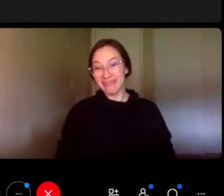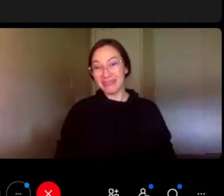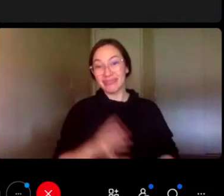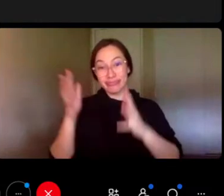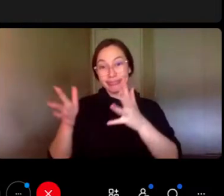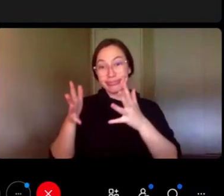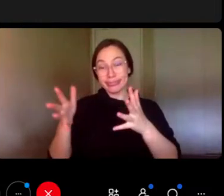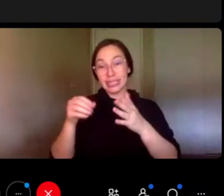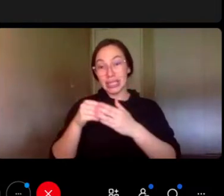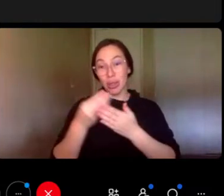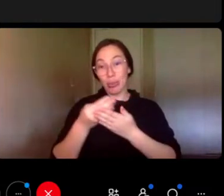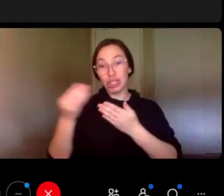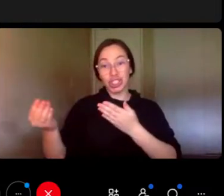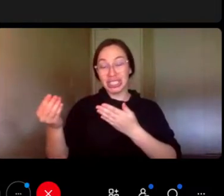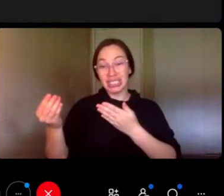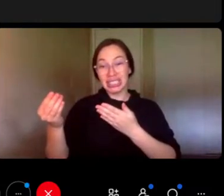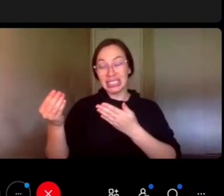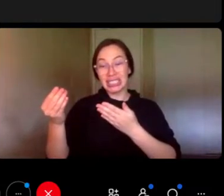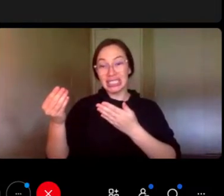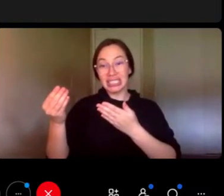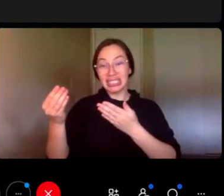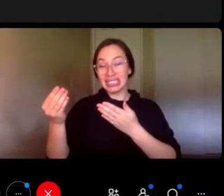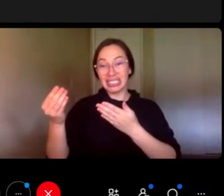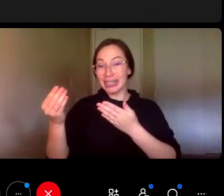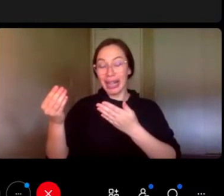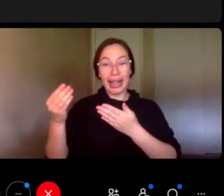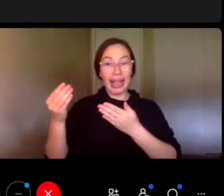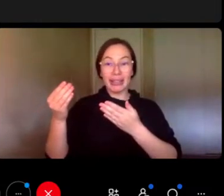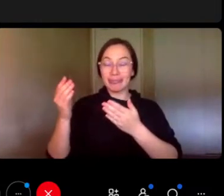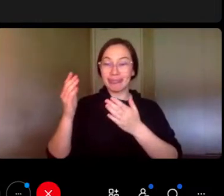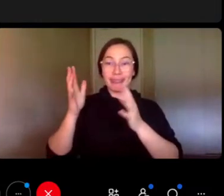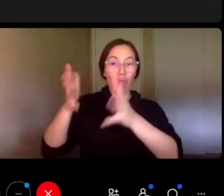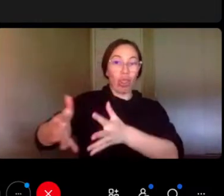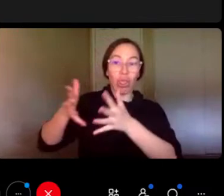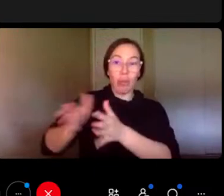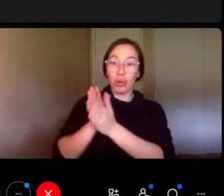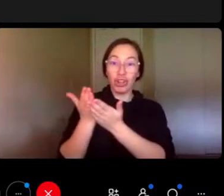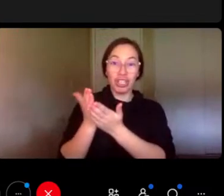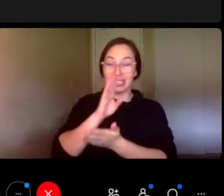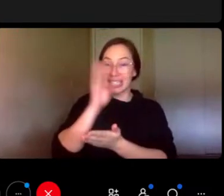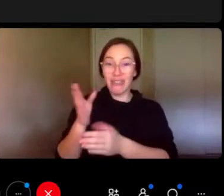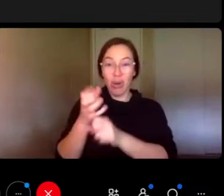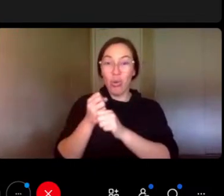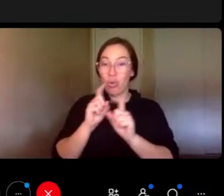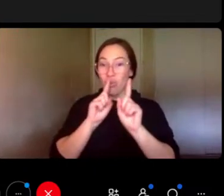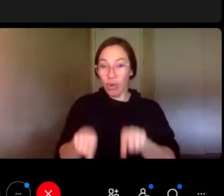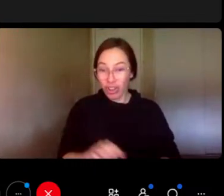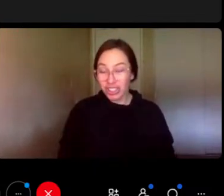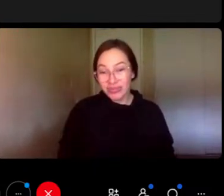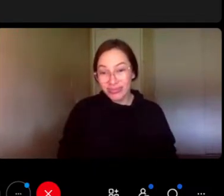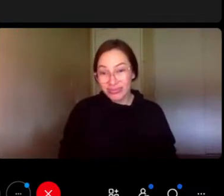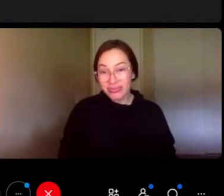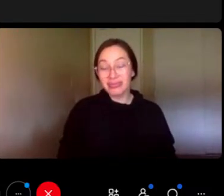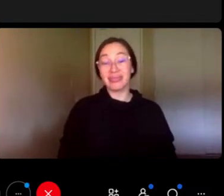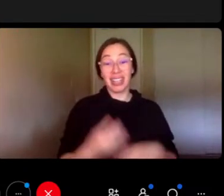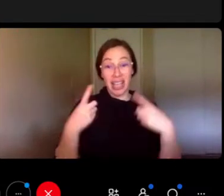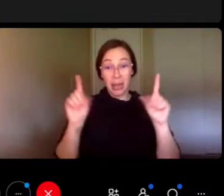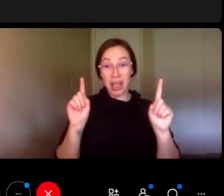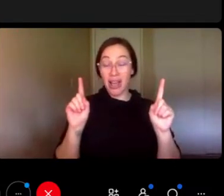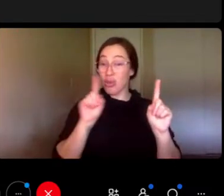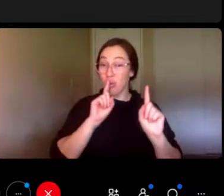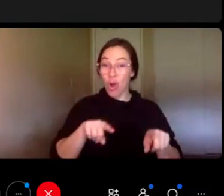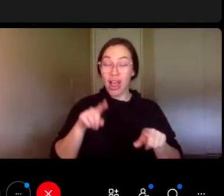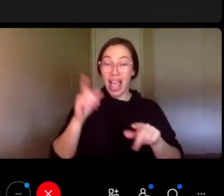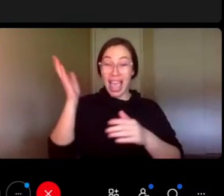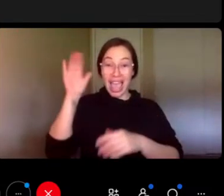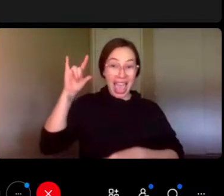in the purchasing desk and it got buried under something else and never got ordered. And they got the order and they air freighted them